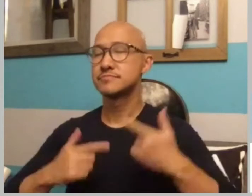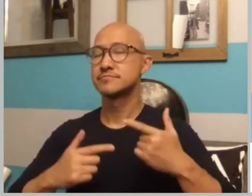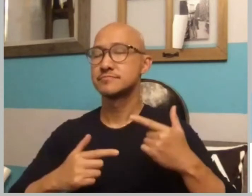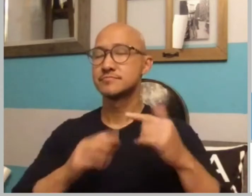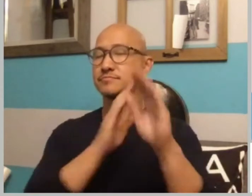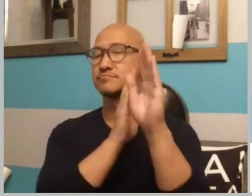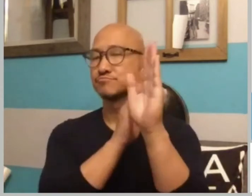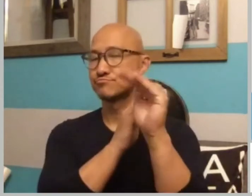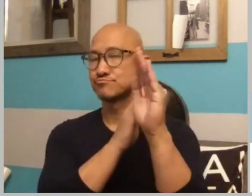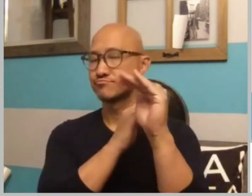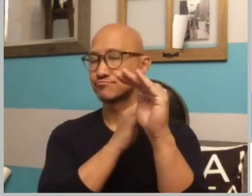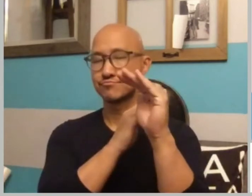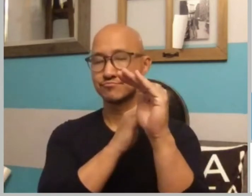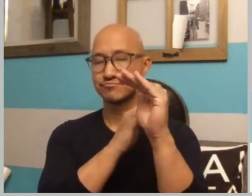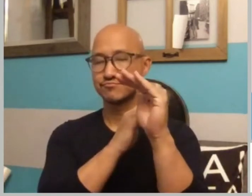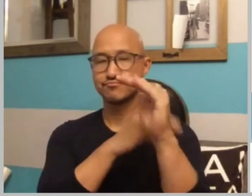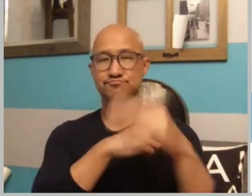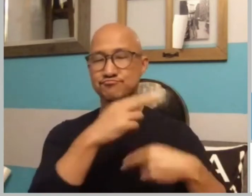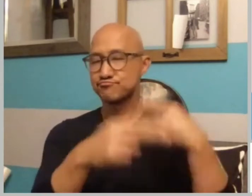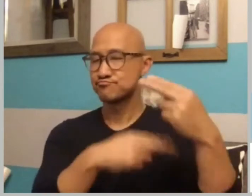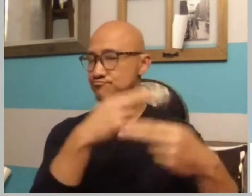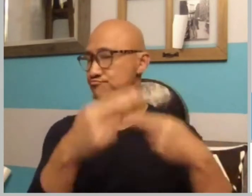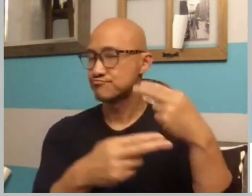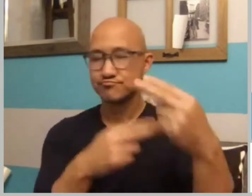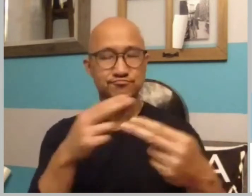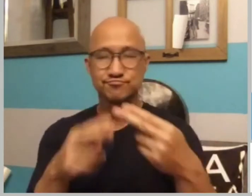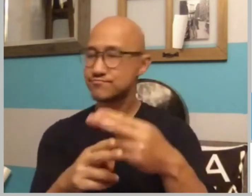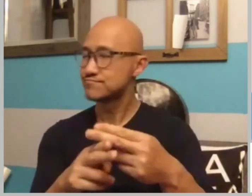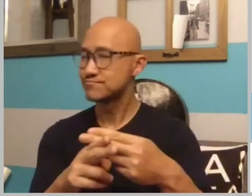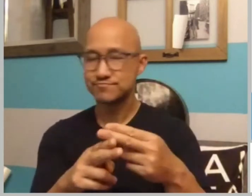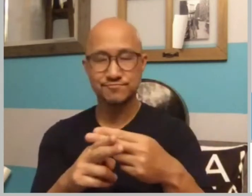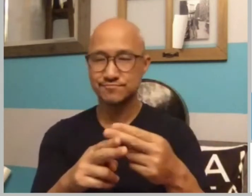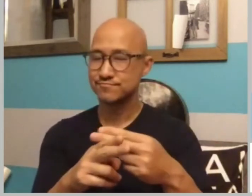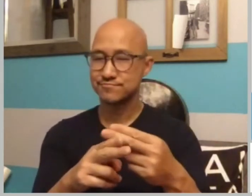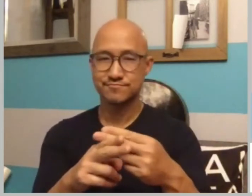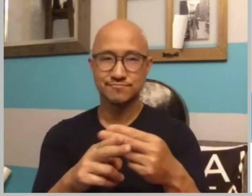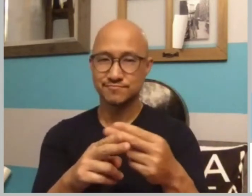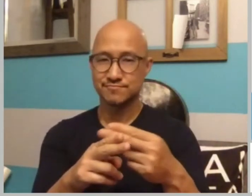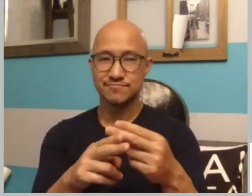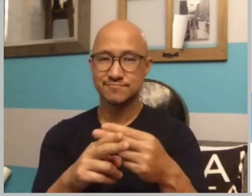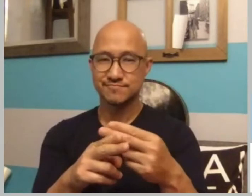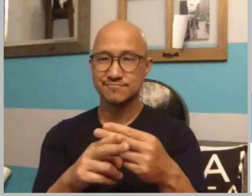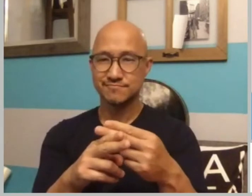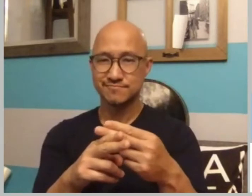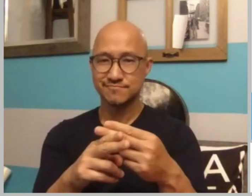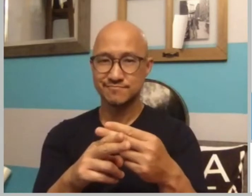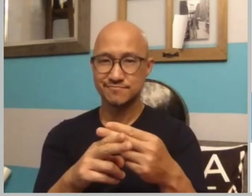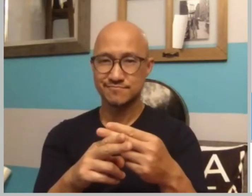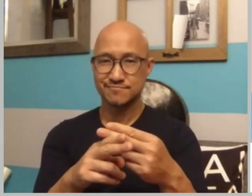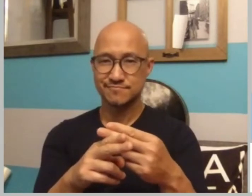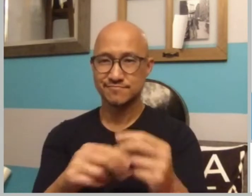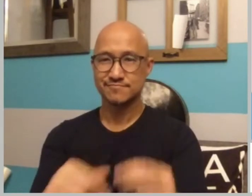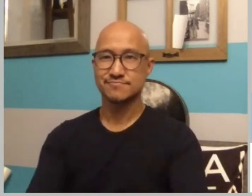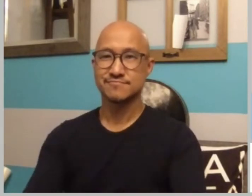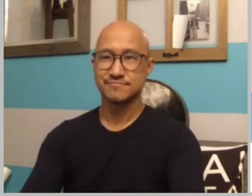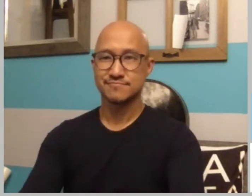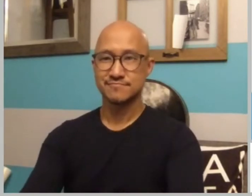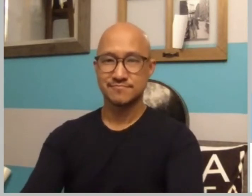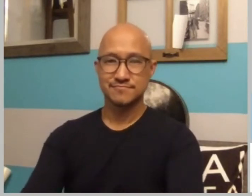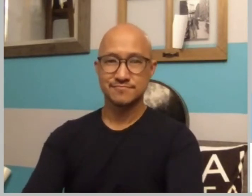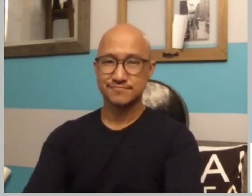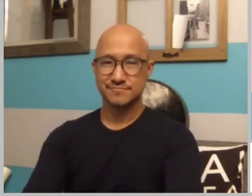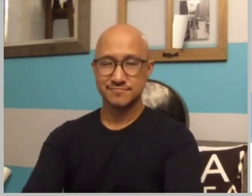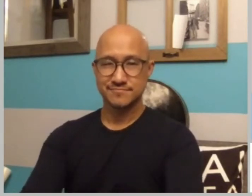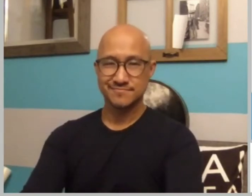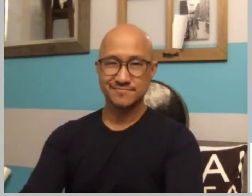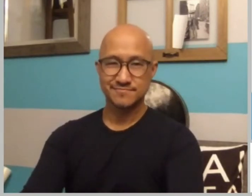right? It means it doesn't rot. An inheritance that is undefiled, right? It can't be tampered with. What God has in store